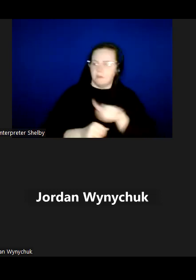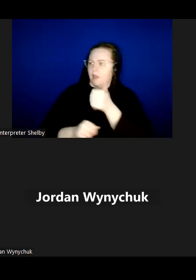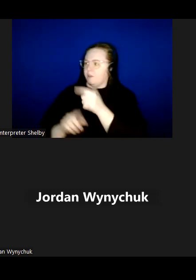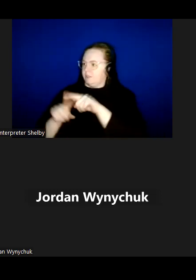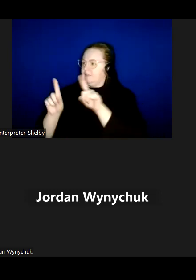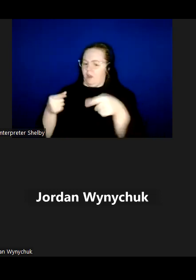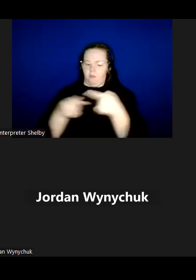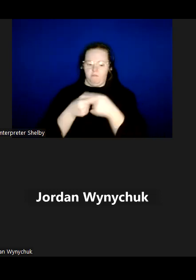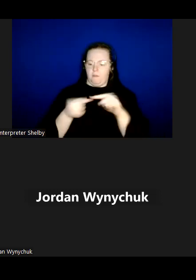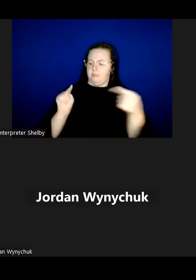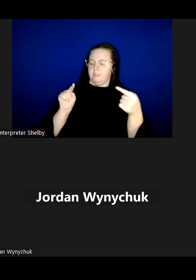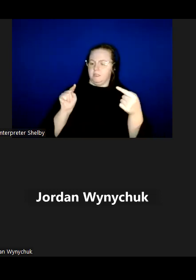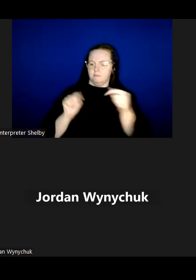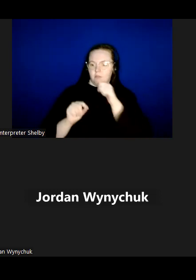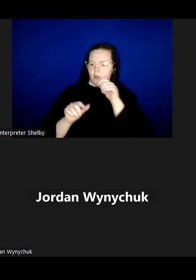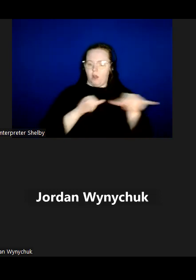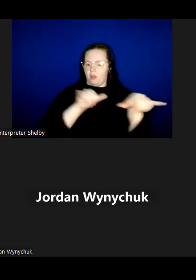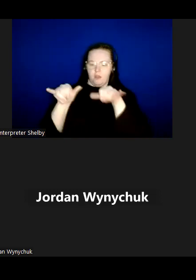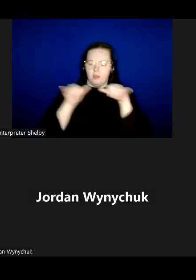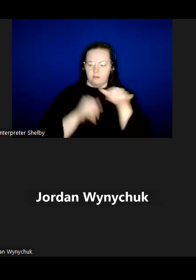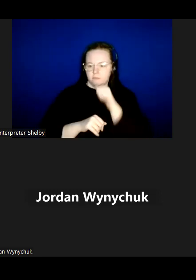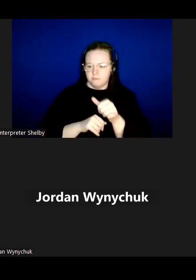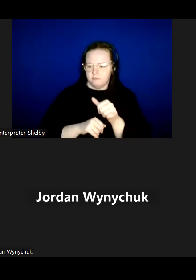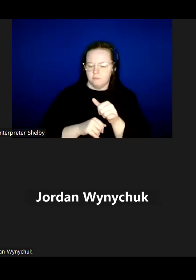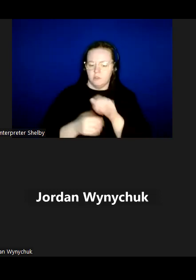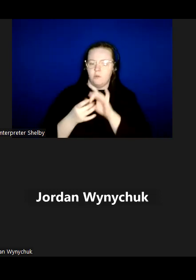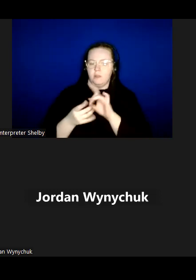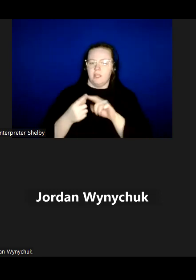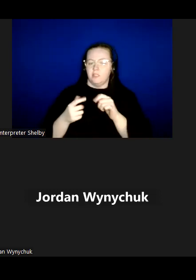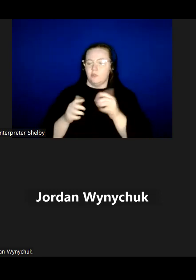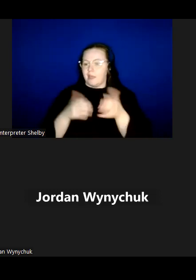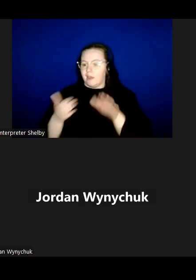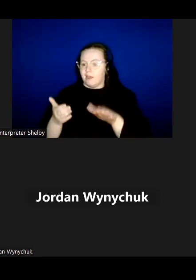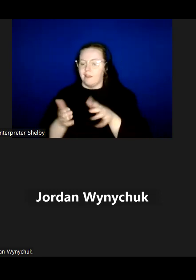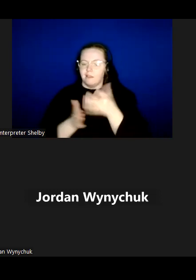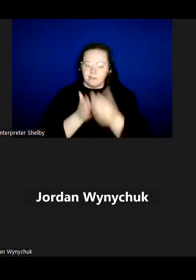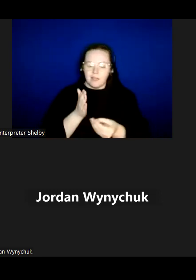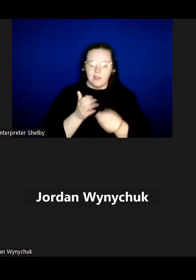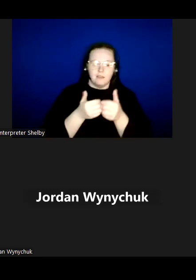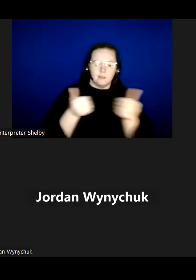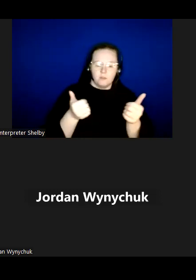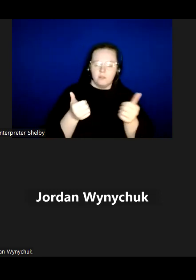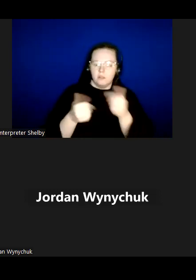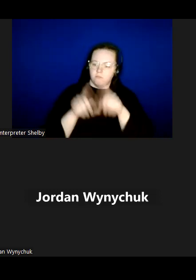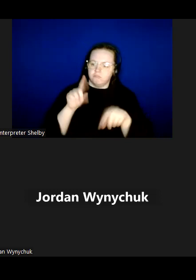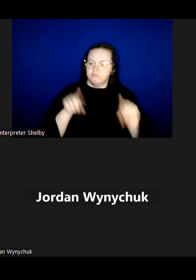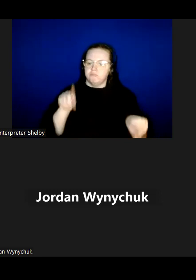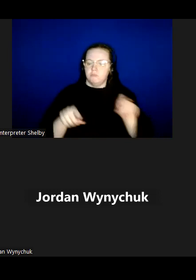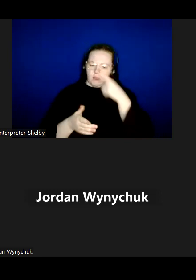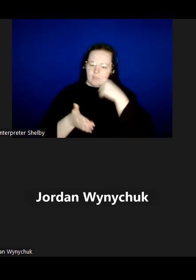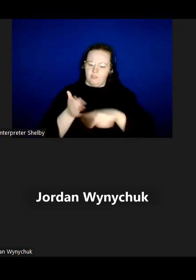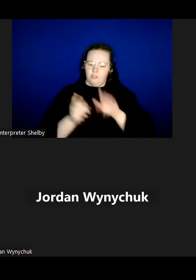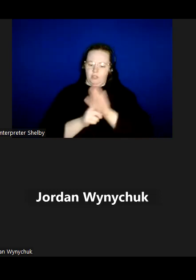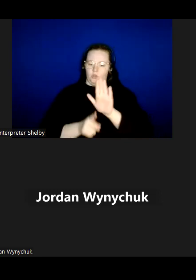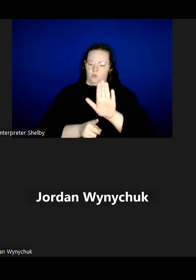to survivors benefits. So when it comes to death or when it comes to splitting up. So you will have to check what the rules